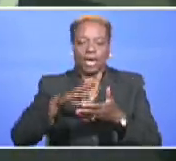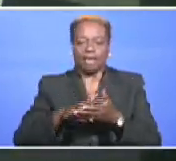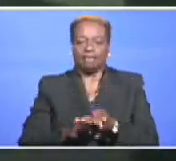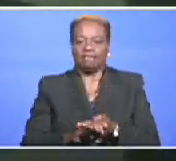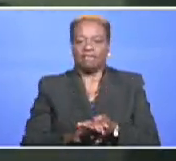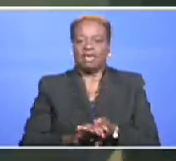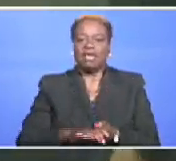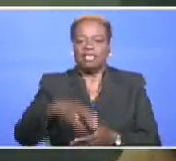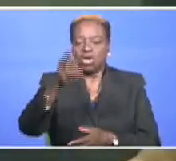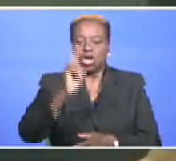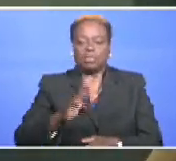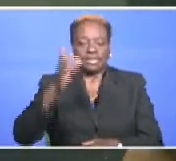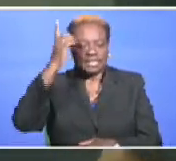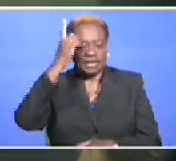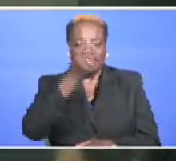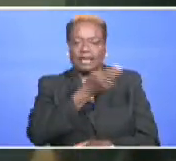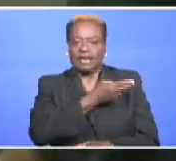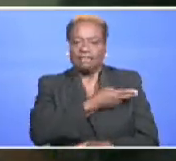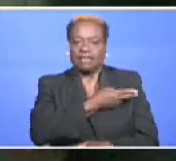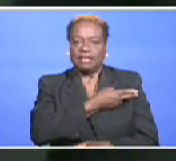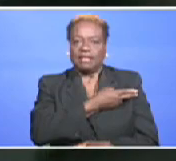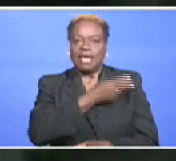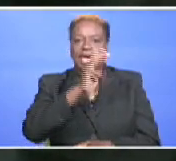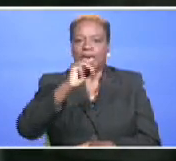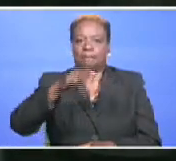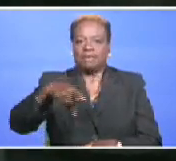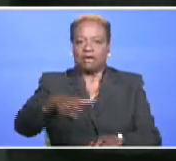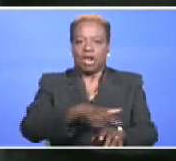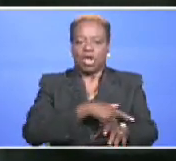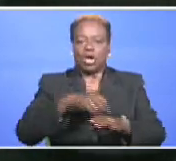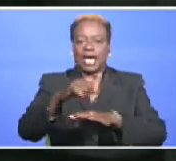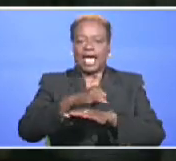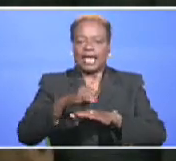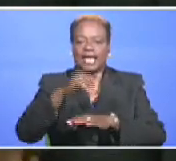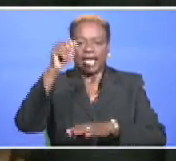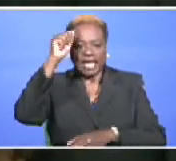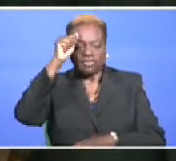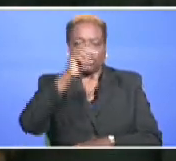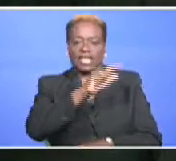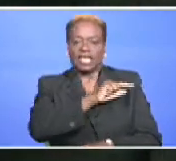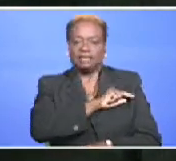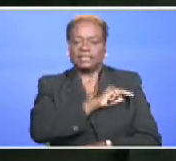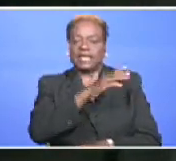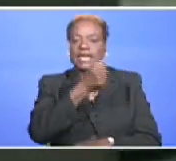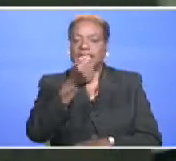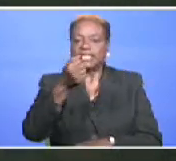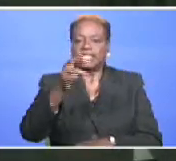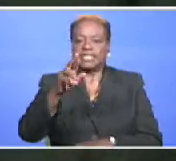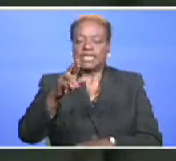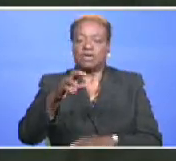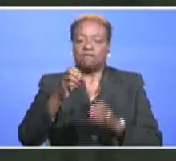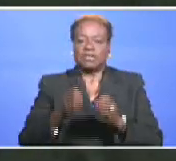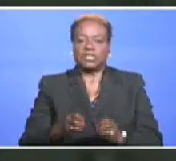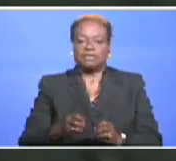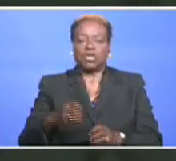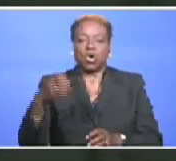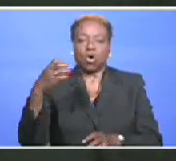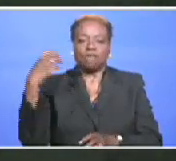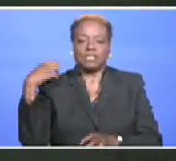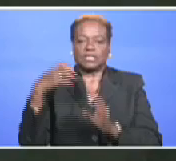the Honorable Darren Henfield, the Member of Parliament for Long Island, Adrian Gibson, and senior officials of the Office of the Prime